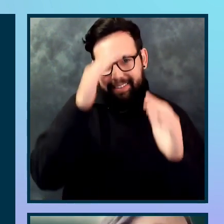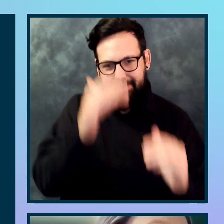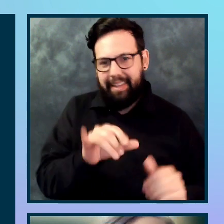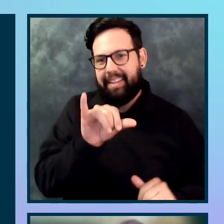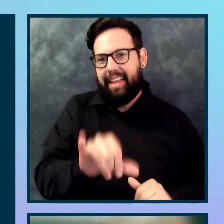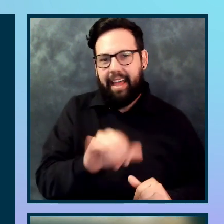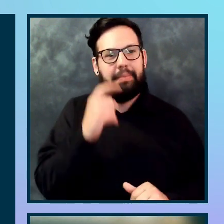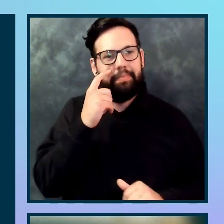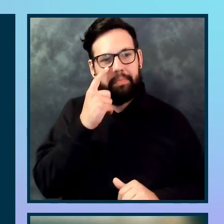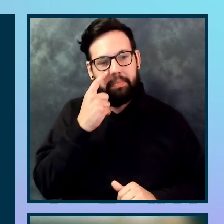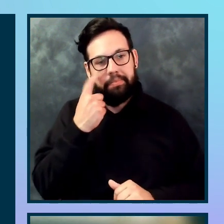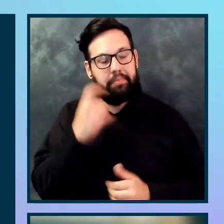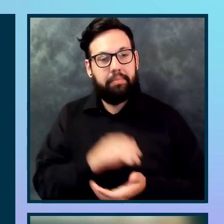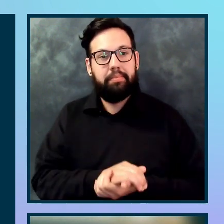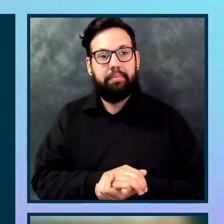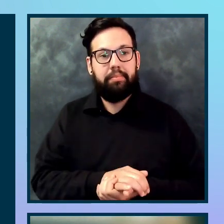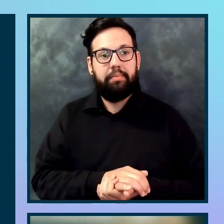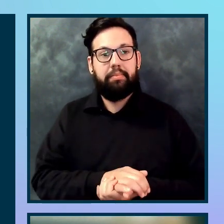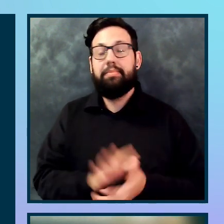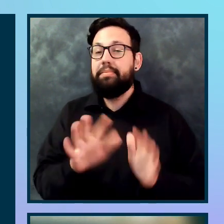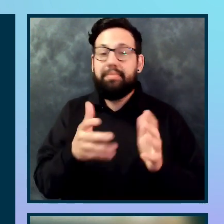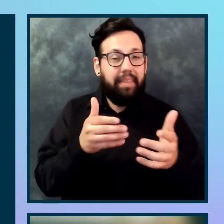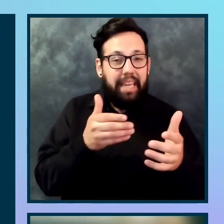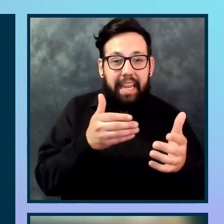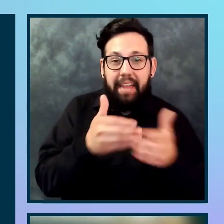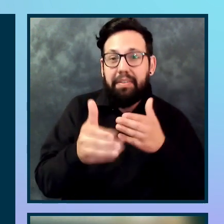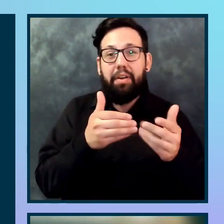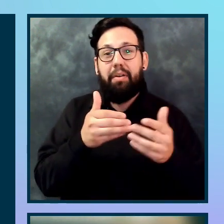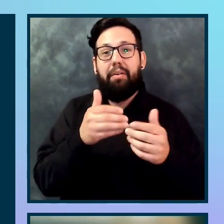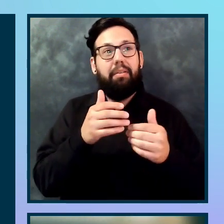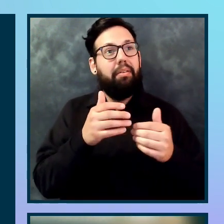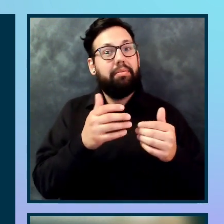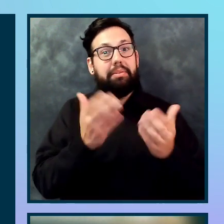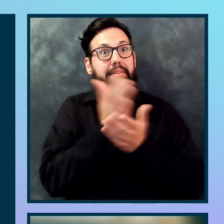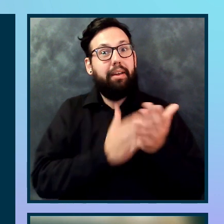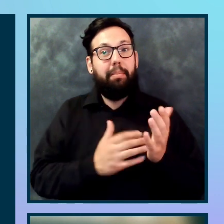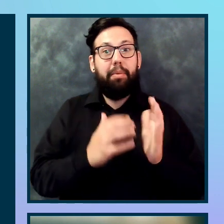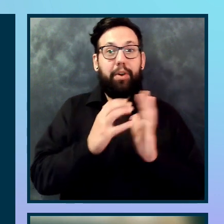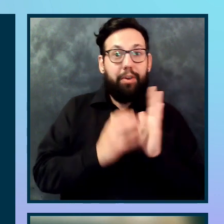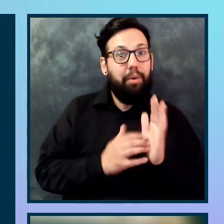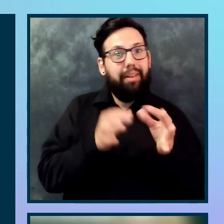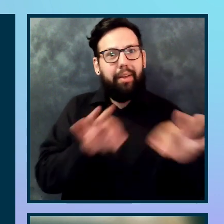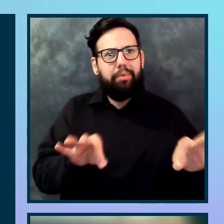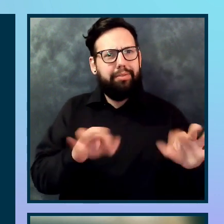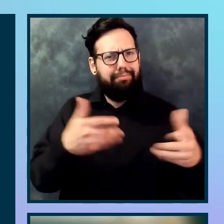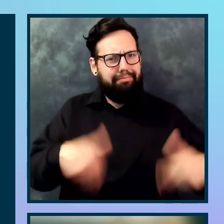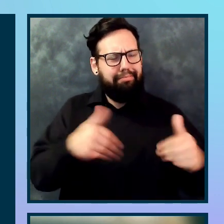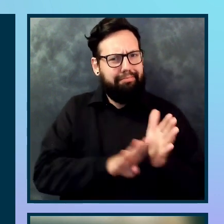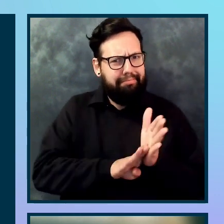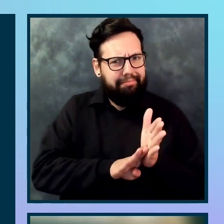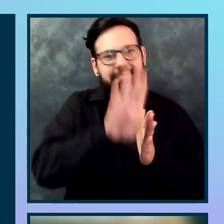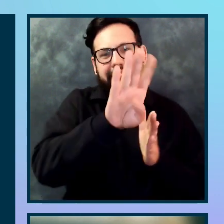Regardless of how mature and stable and robust a language is, things happen, mistakes happen. Sometimes things don't work the way they're supposed